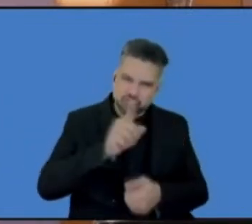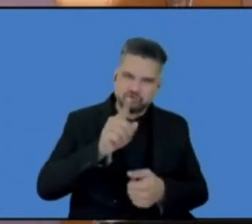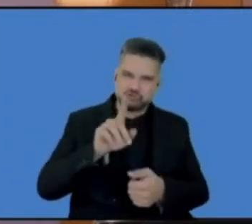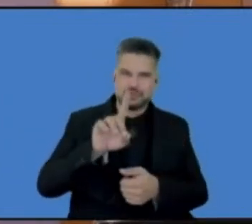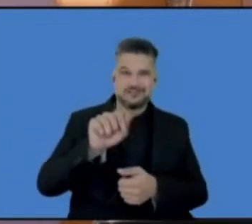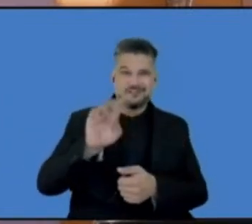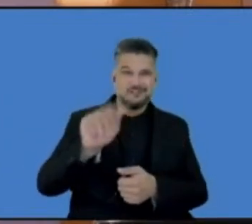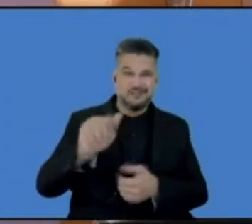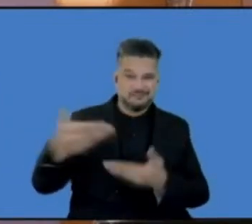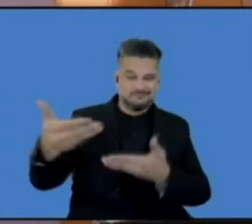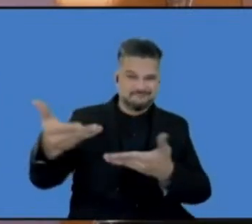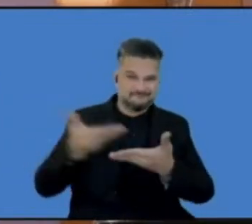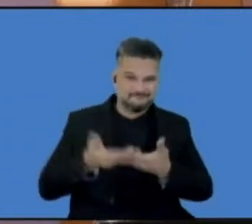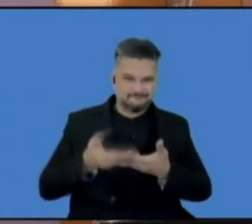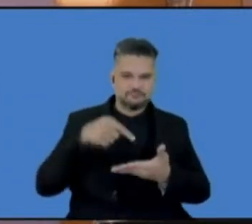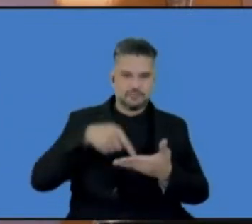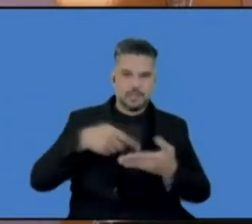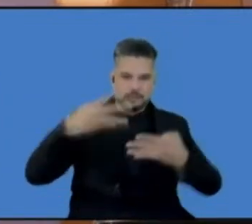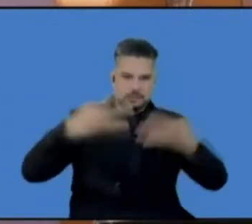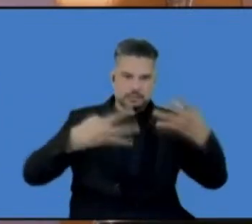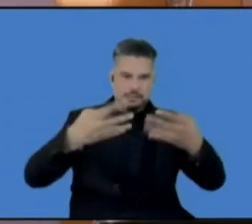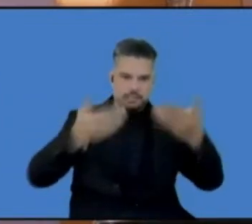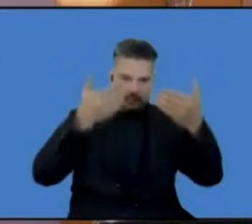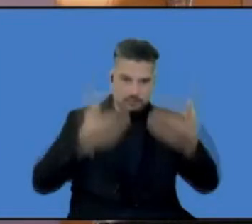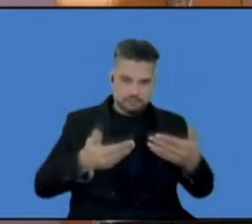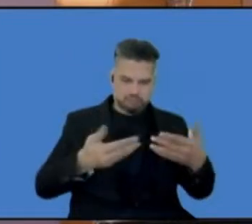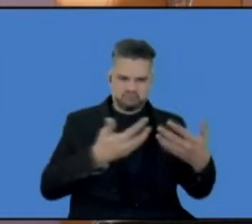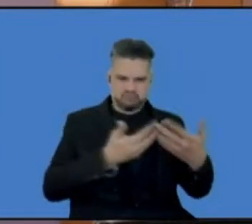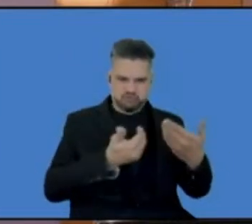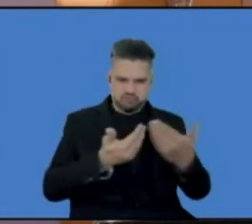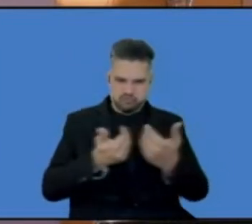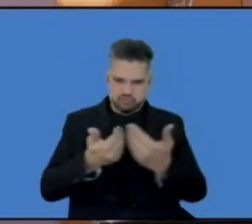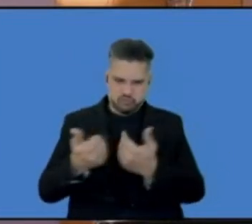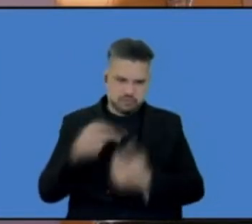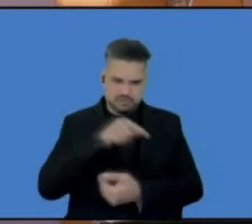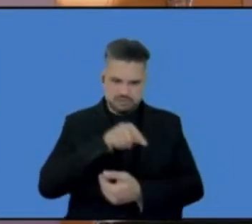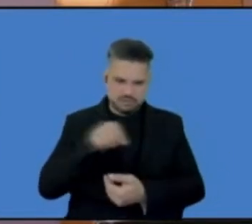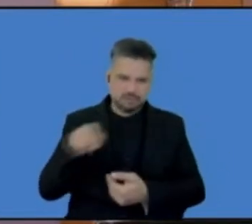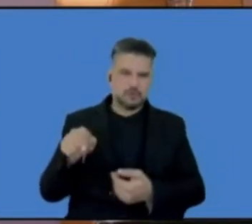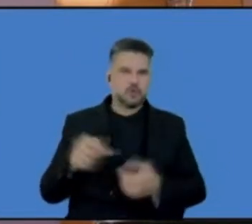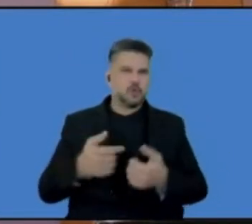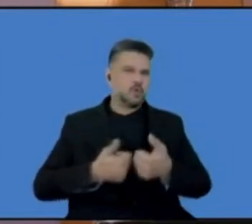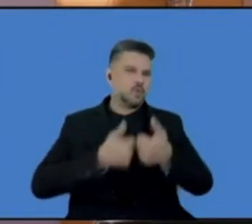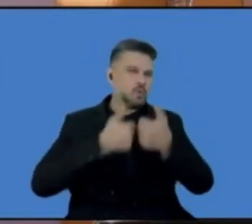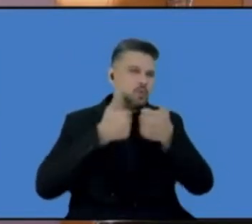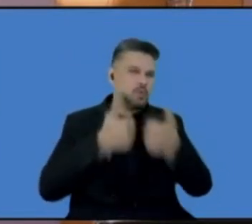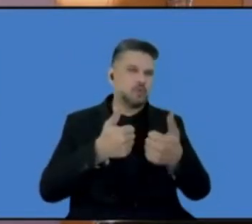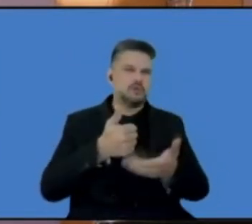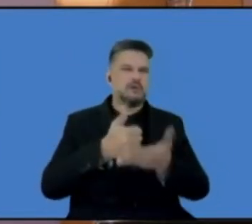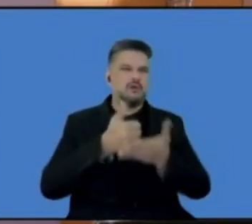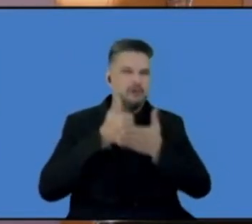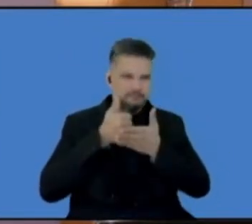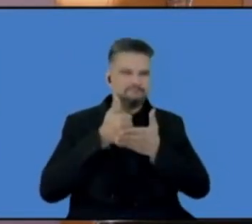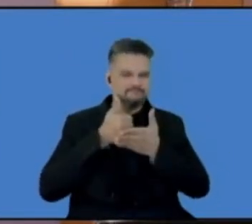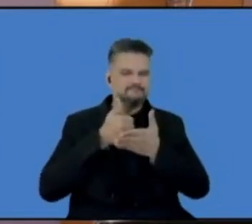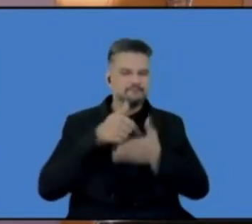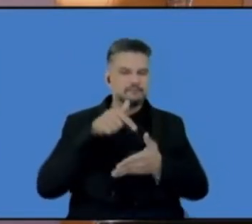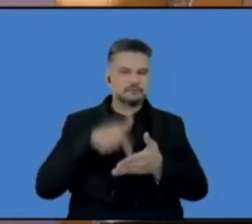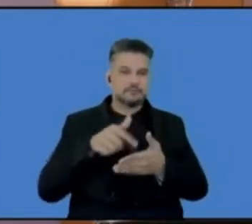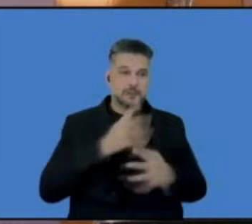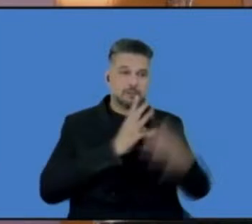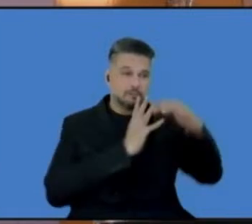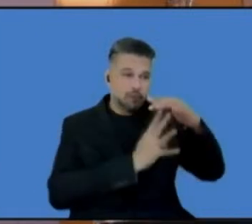working on all the data related to our migrant workers is a huge